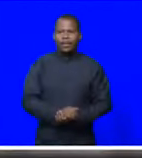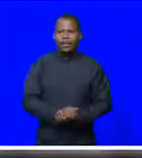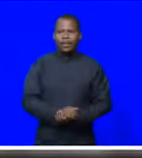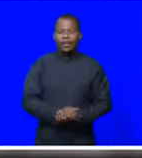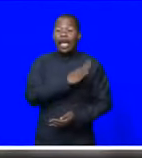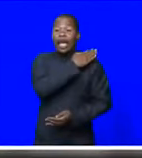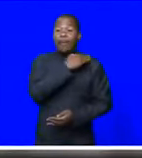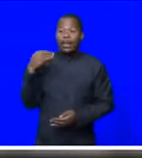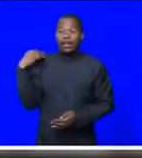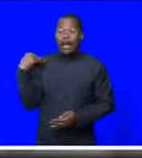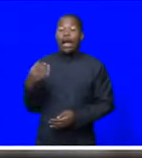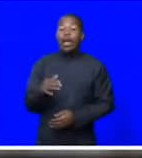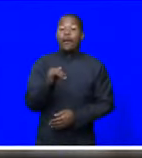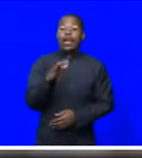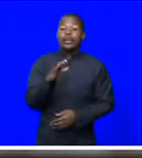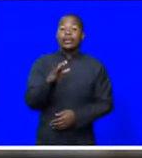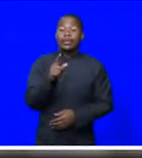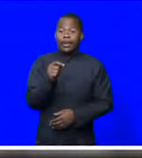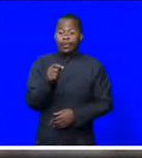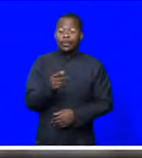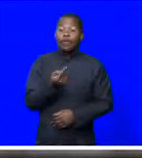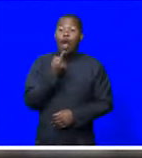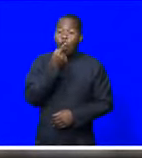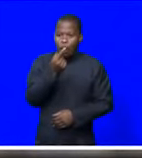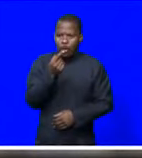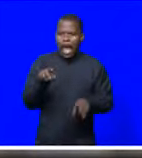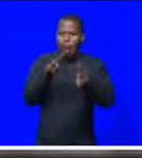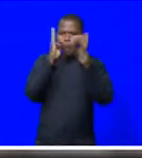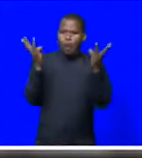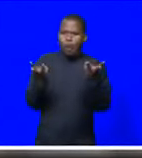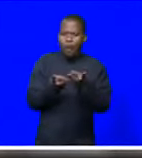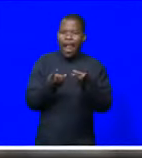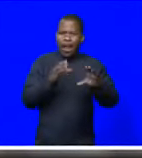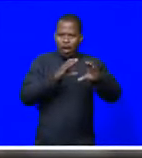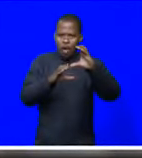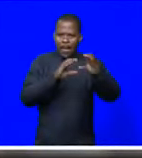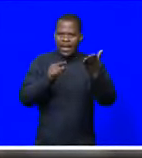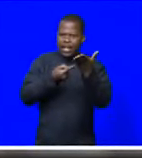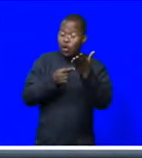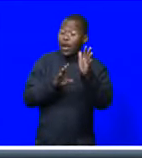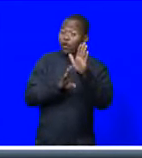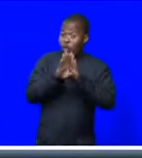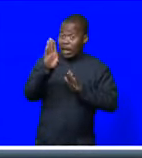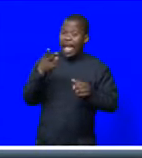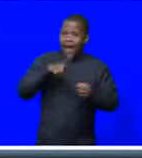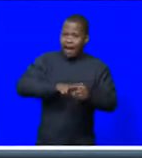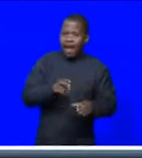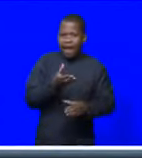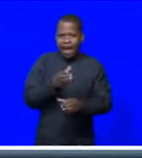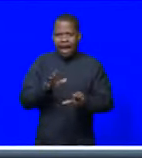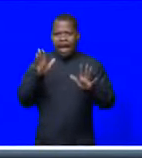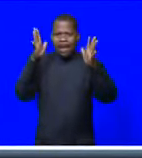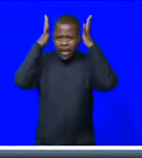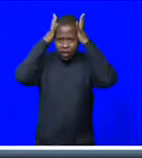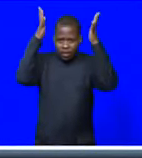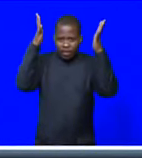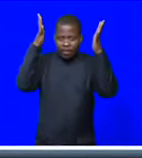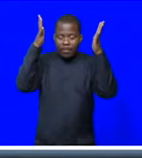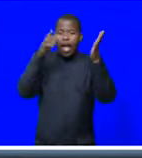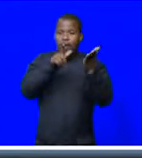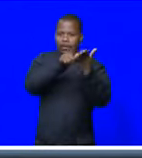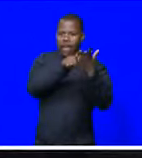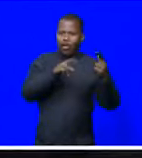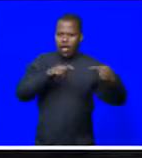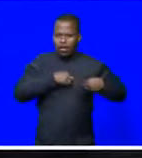The Minister of Information, Communication and Technology, Her Royal Highness Nkosatana Skanyiso, says the rapid spread of digital